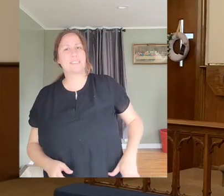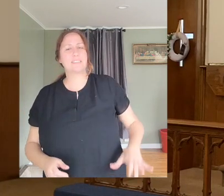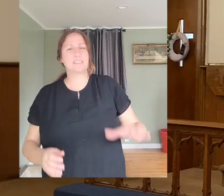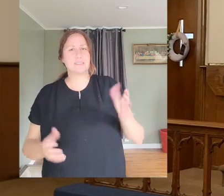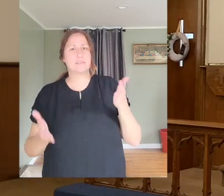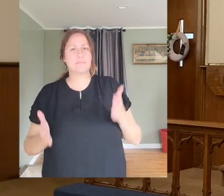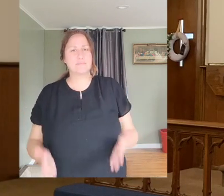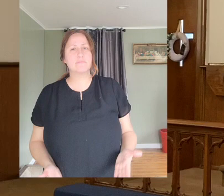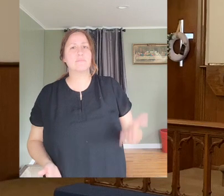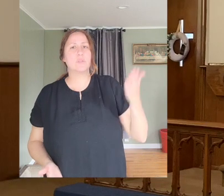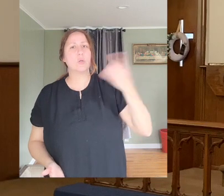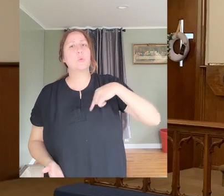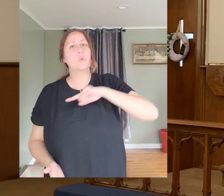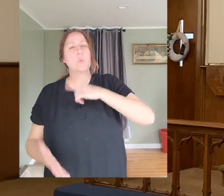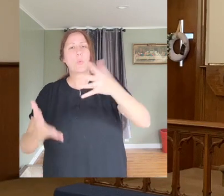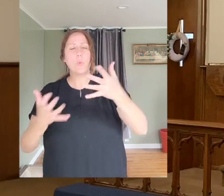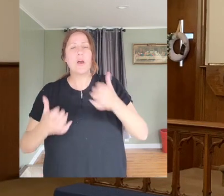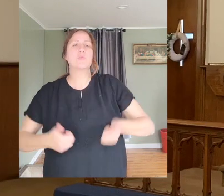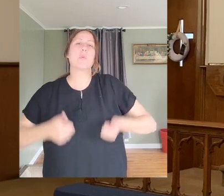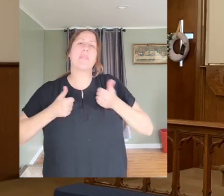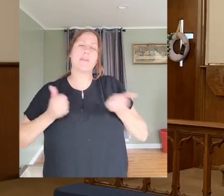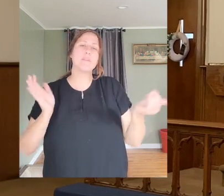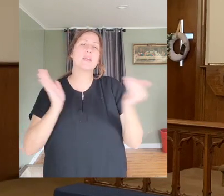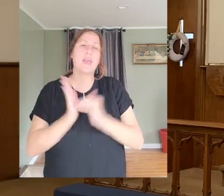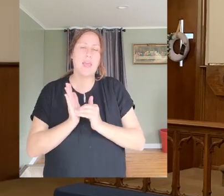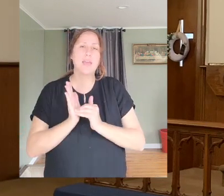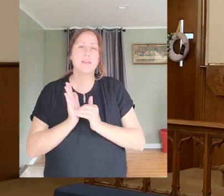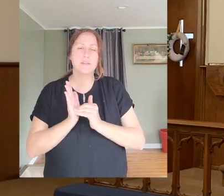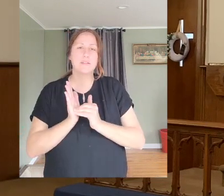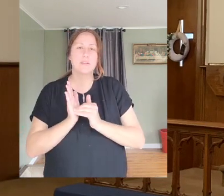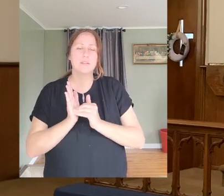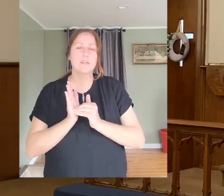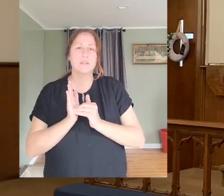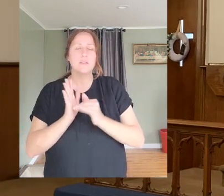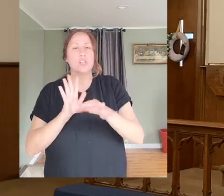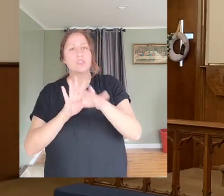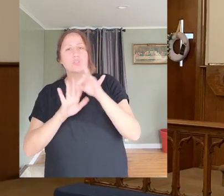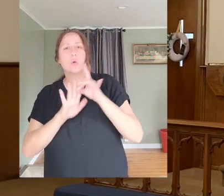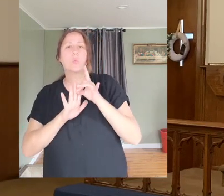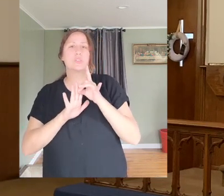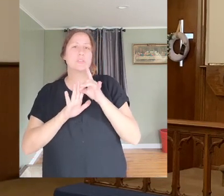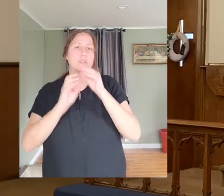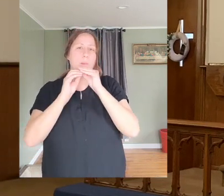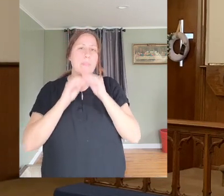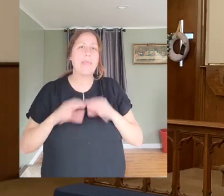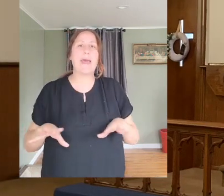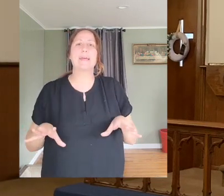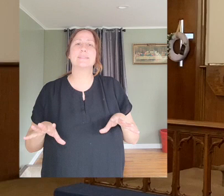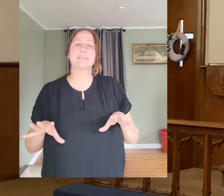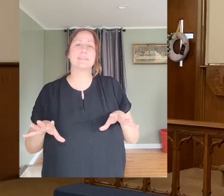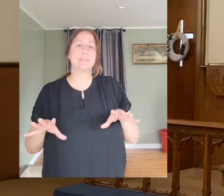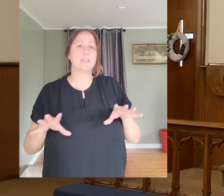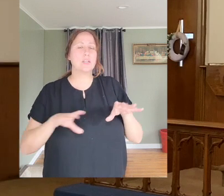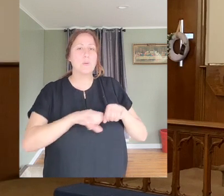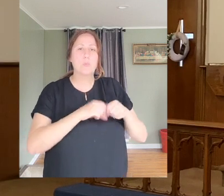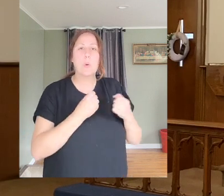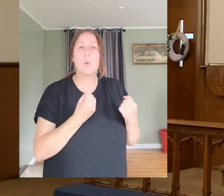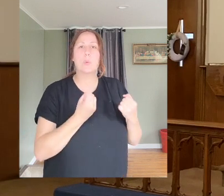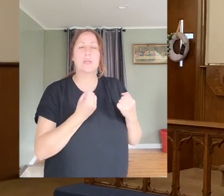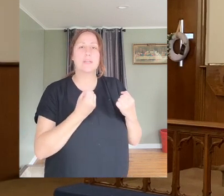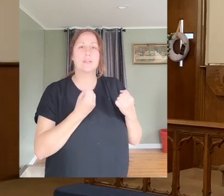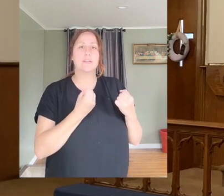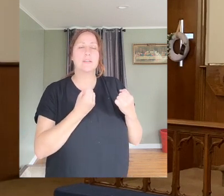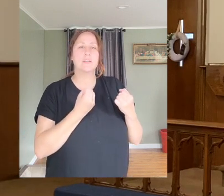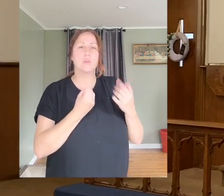That we too want to live again as chosen, blessed, broken, to be food for